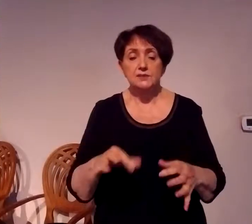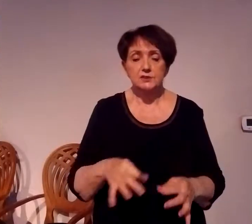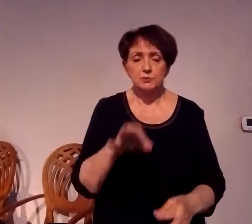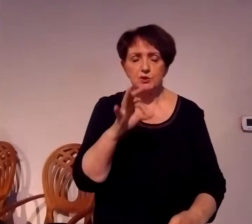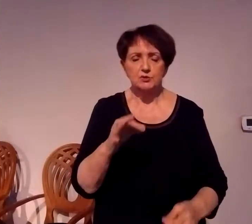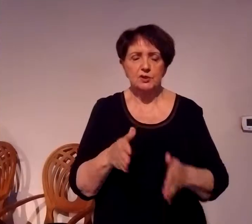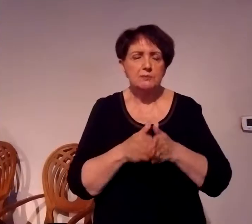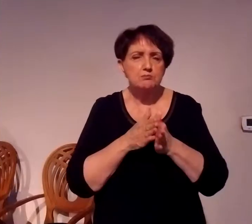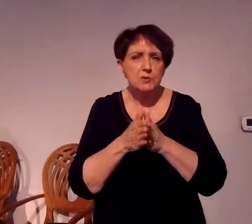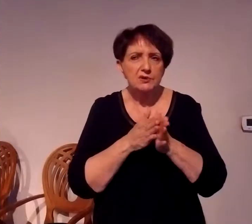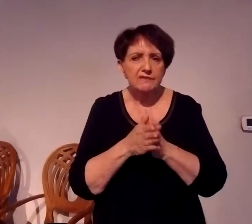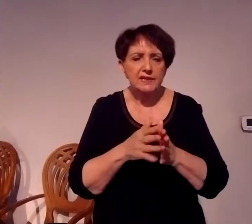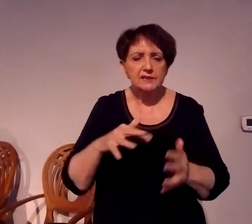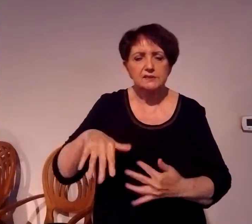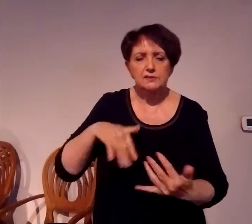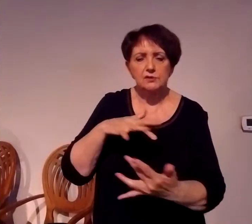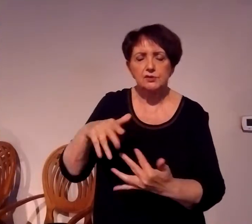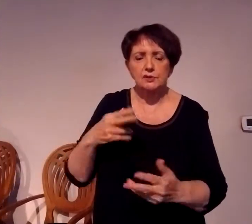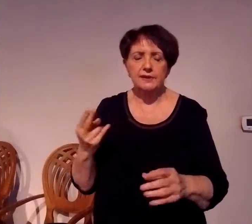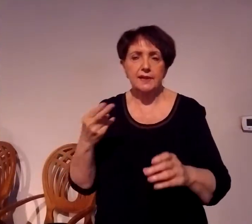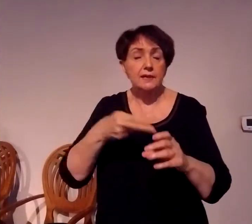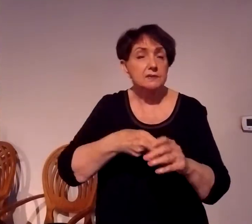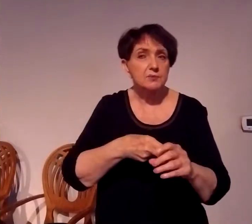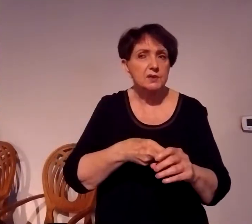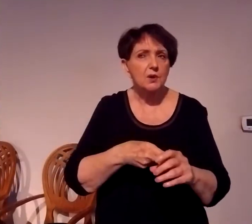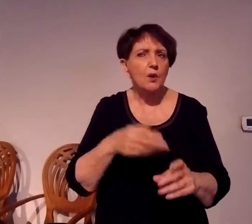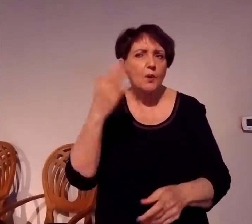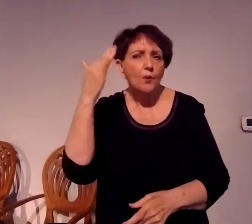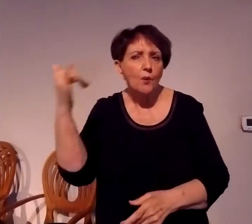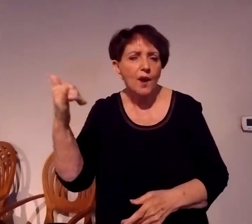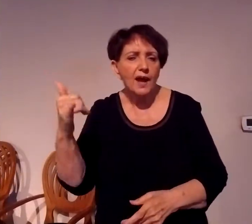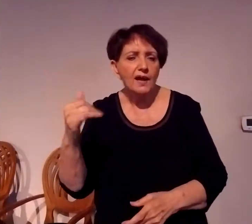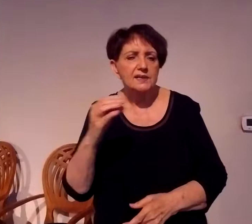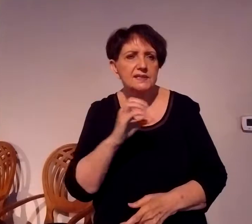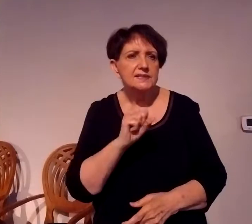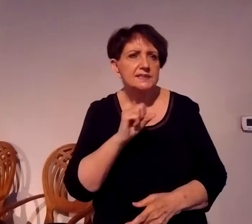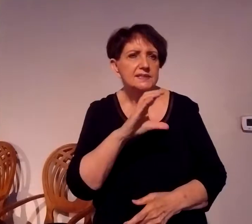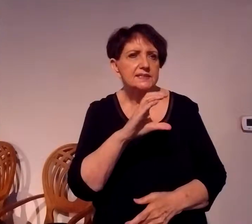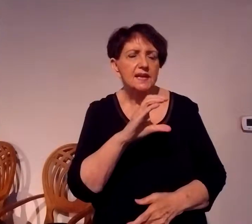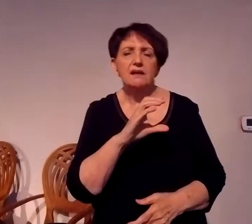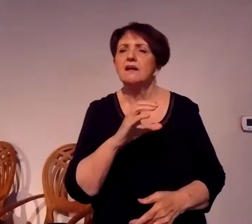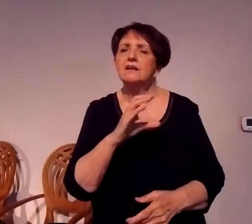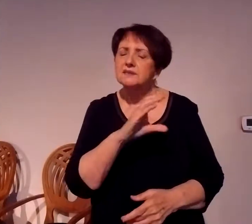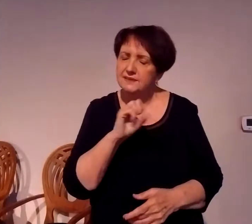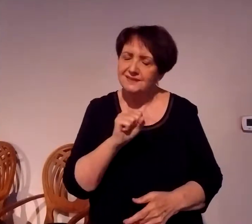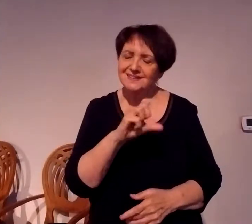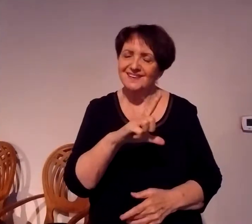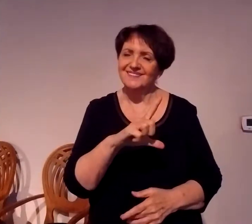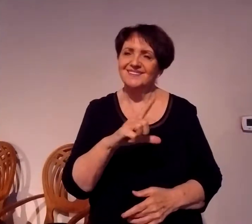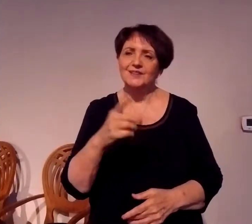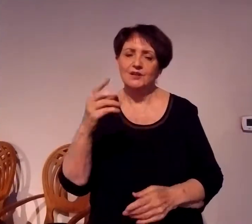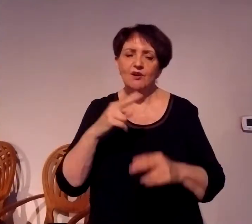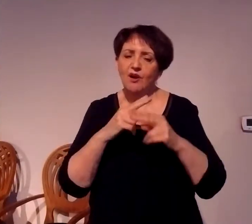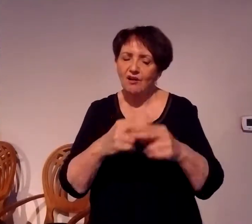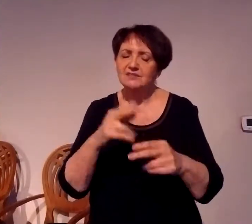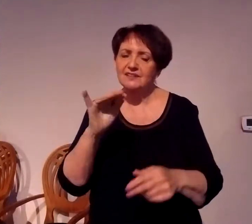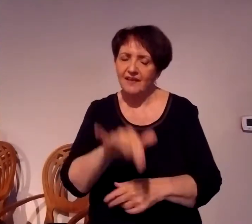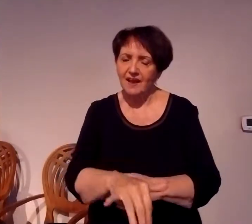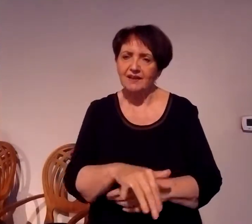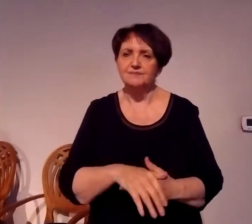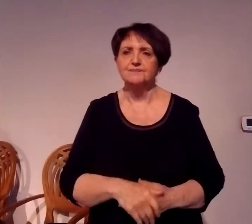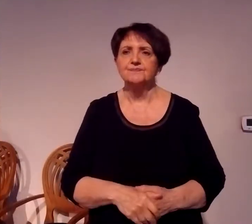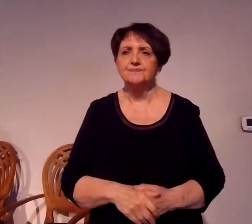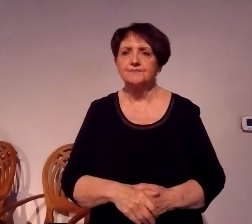engagement. Actually, the reason I'm calling it this is because CSL calls it this. Our organization, our